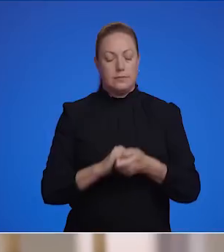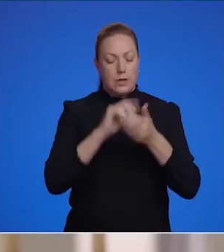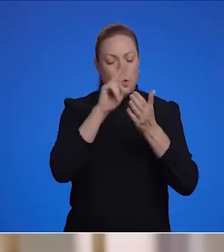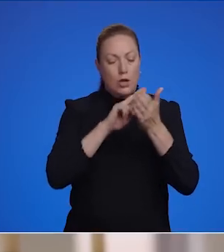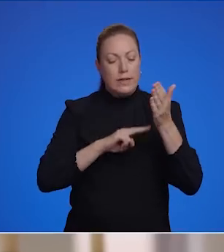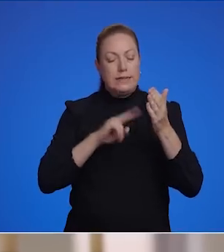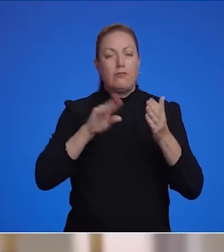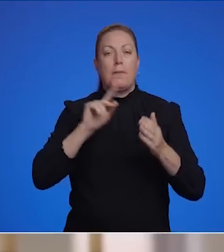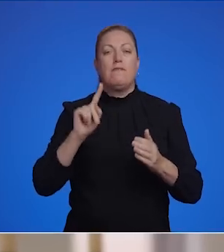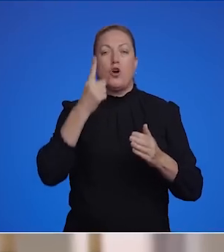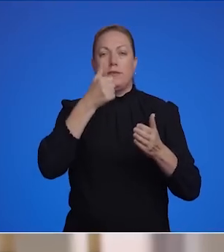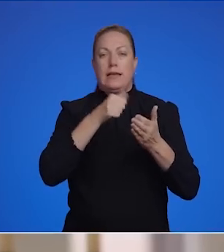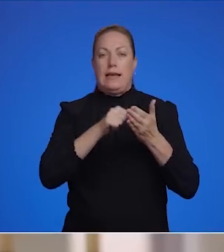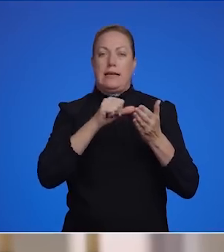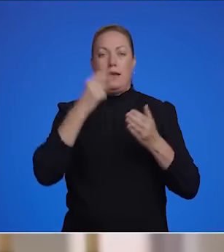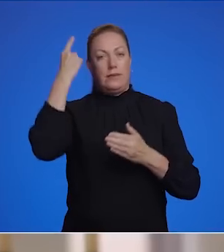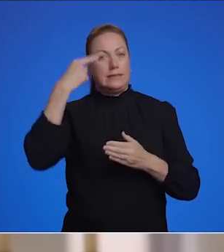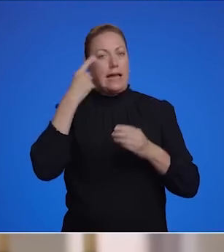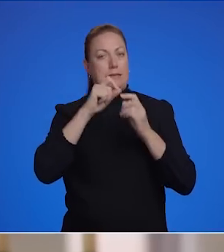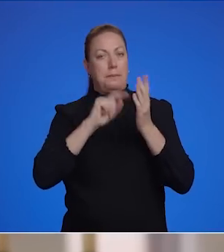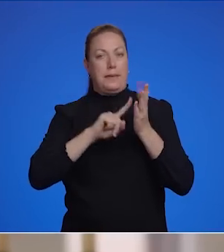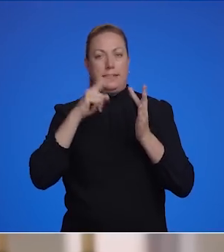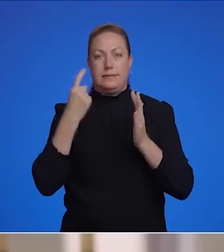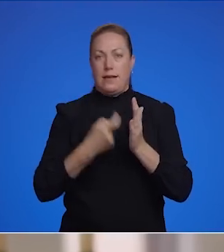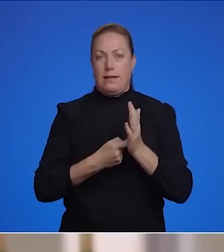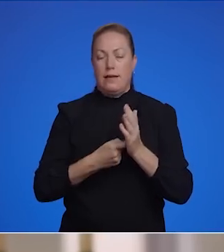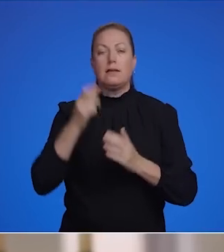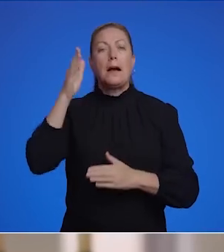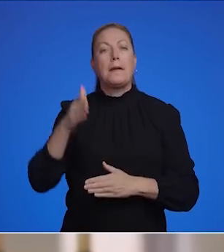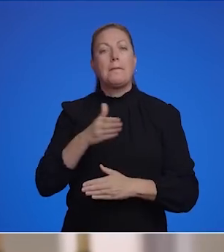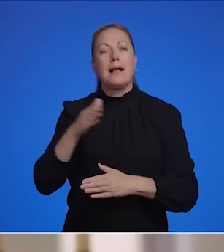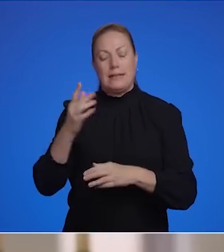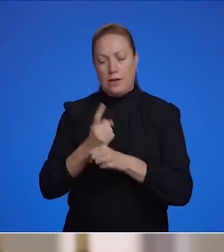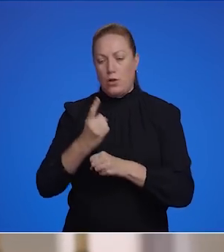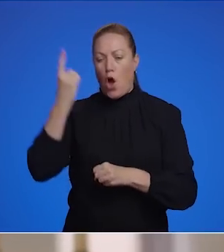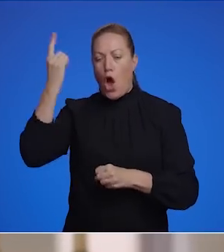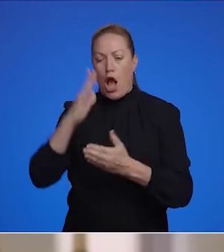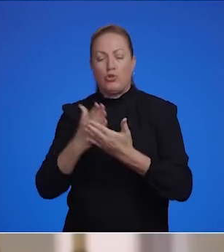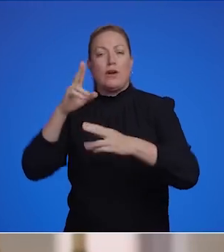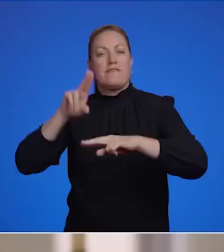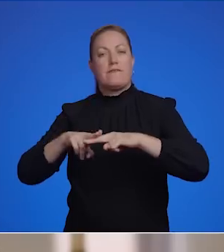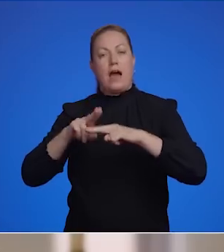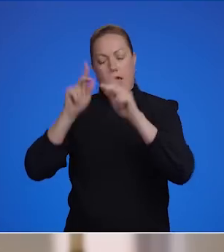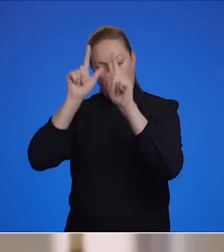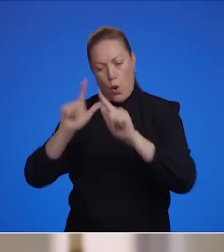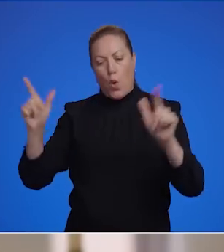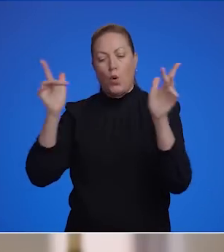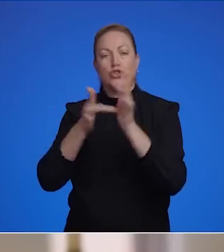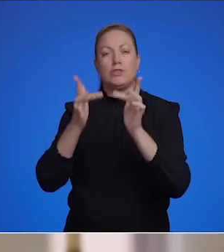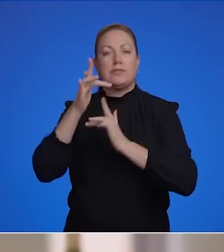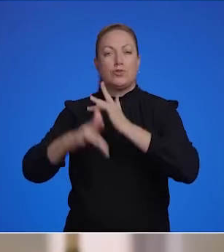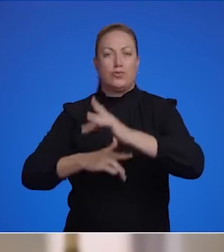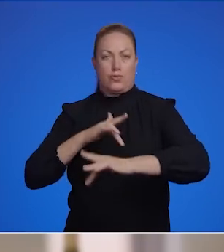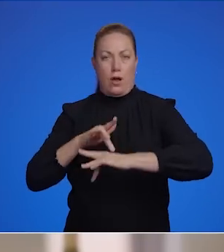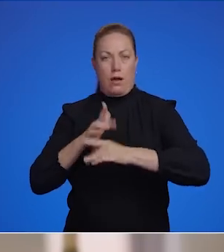A reading from the first letter of St. Peter. Blessed be God, the Father of our Lord Jesus Christ, who in